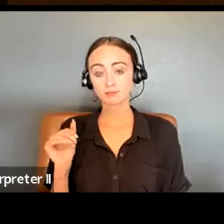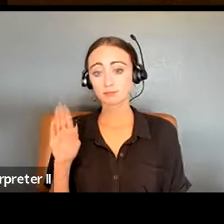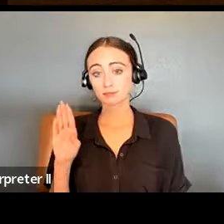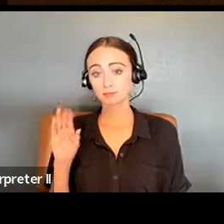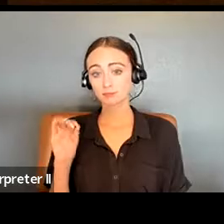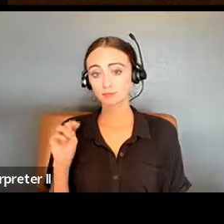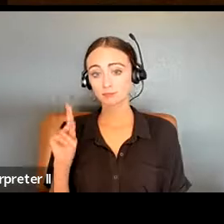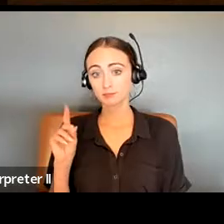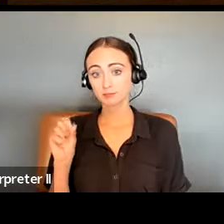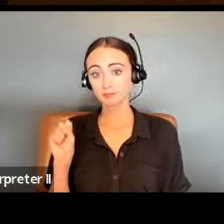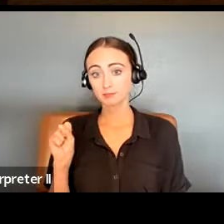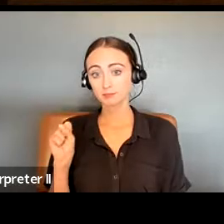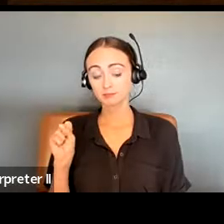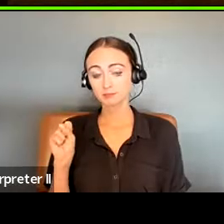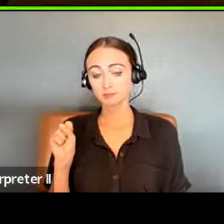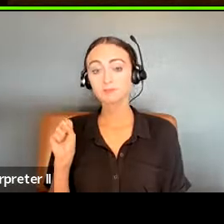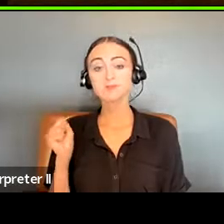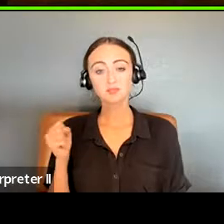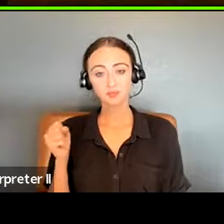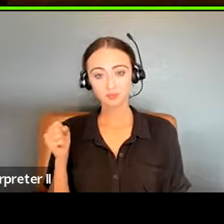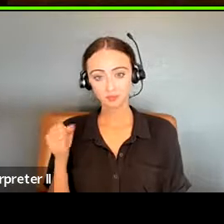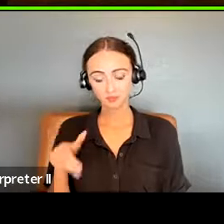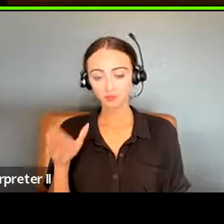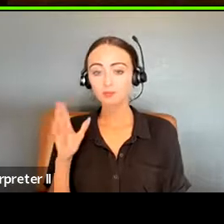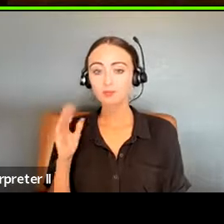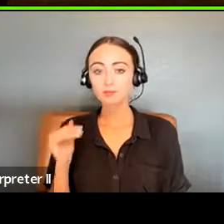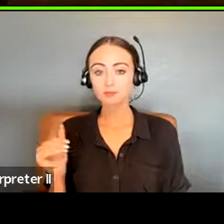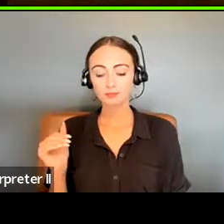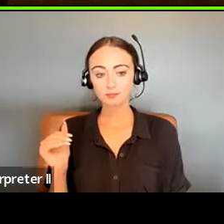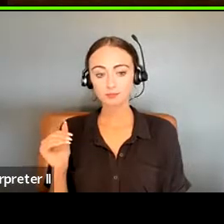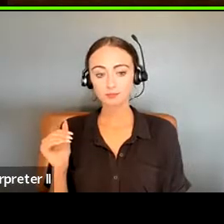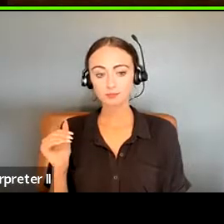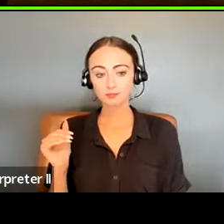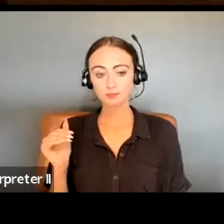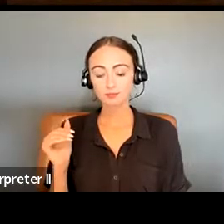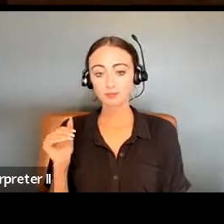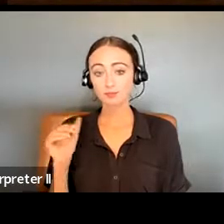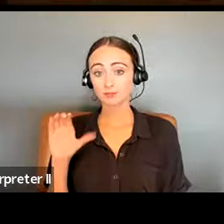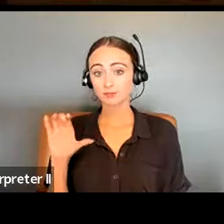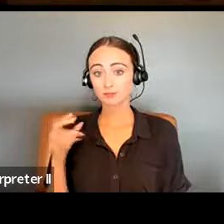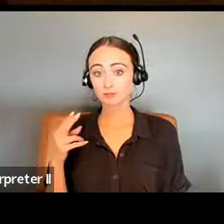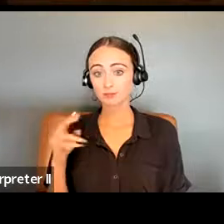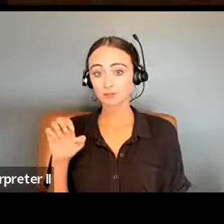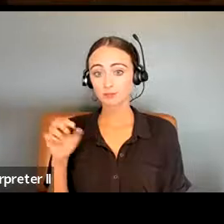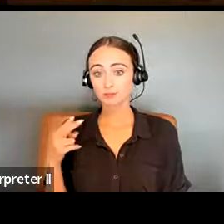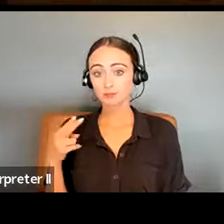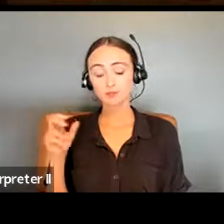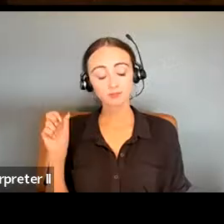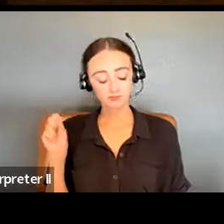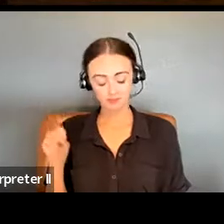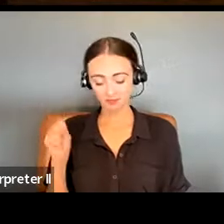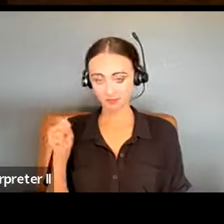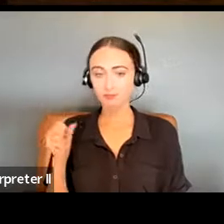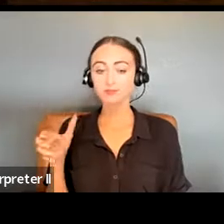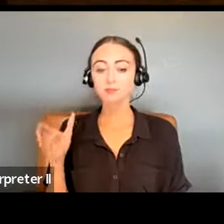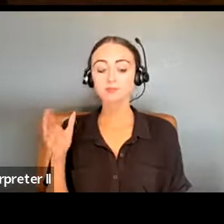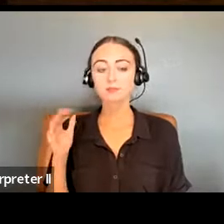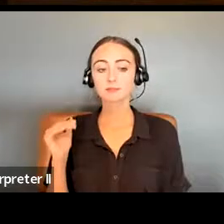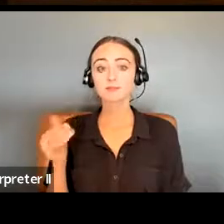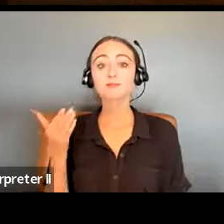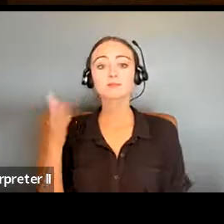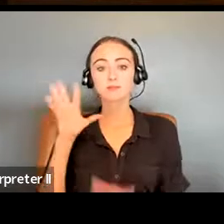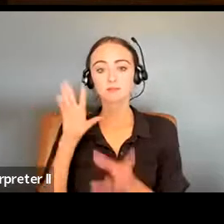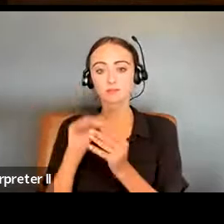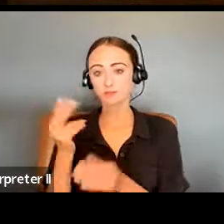Bonds. Yes. Councilmember Bonds votes yes. Councilmember Che. Yes. Councilmember Che votes yes. Mr. Chairman,